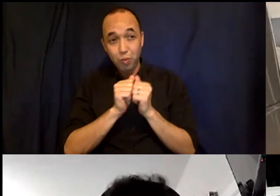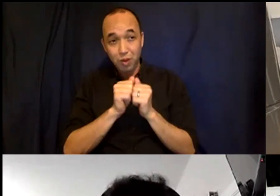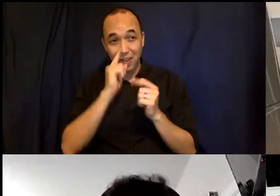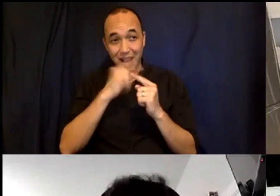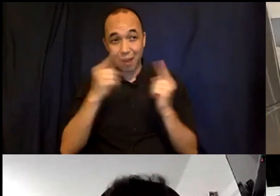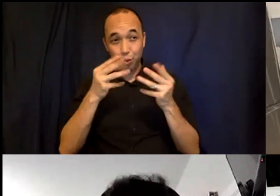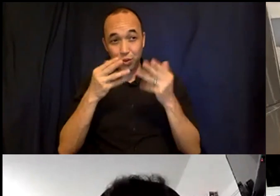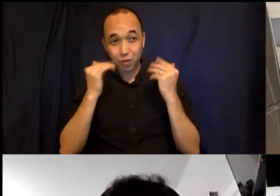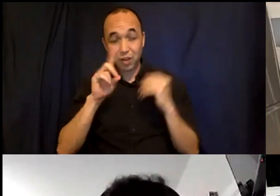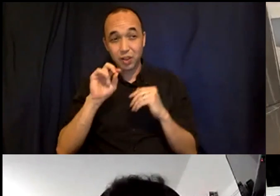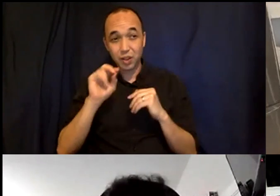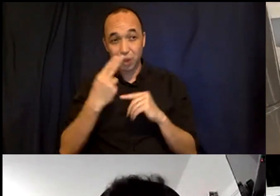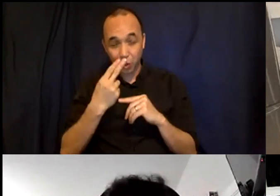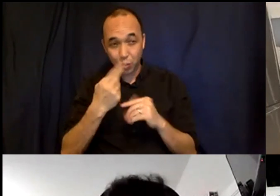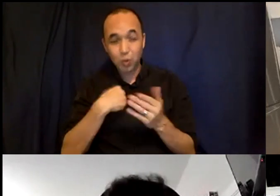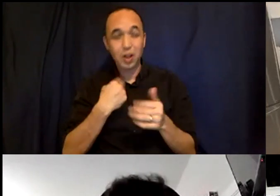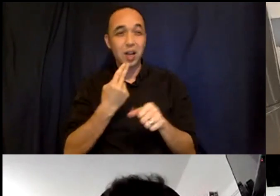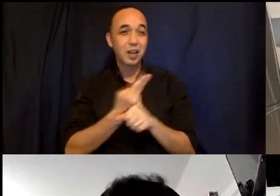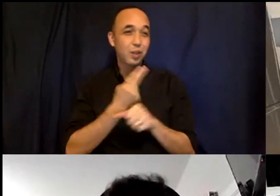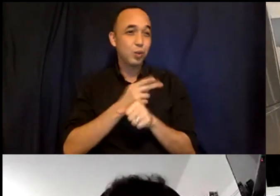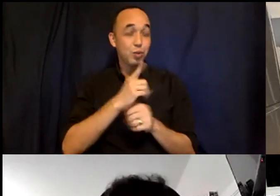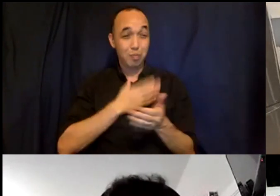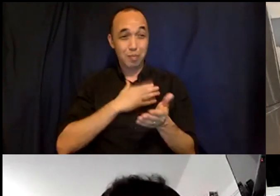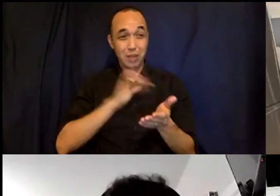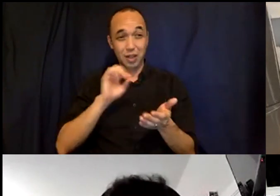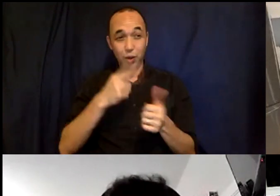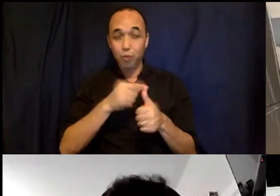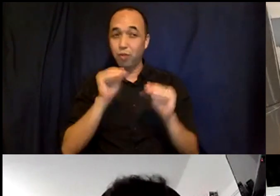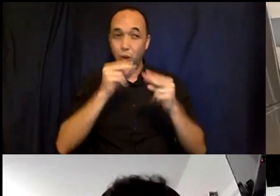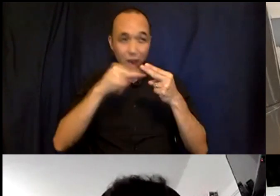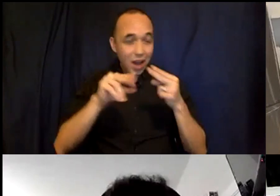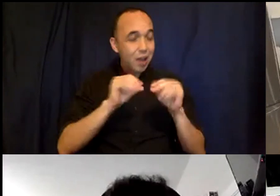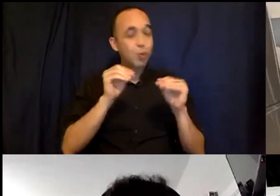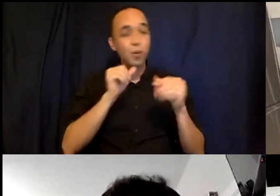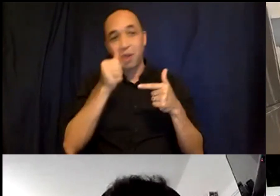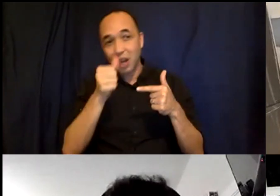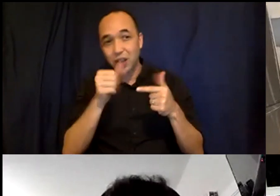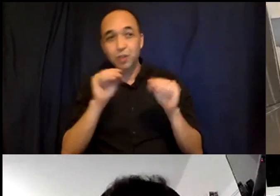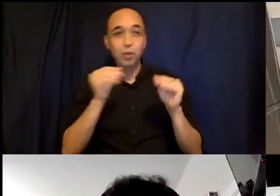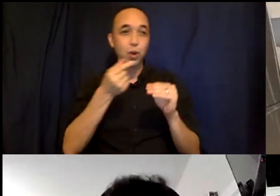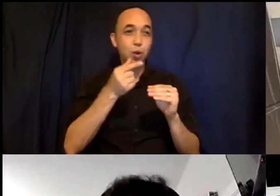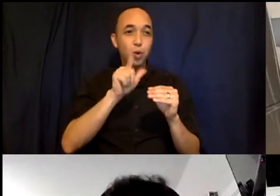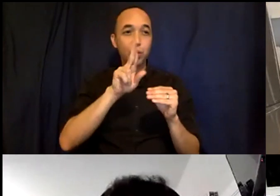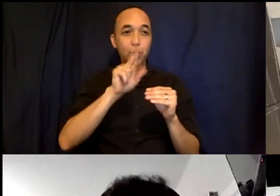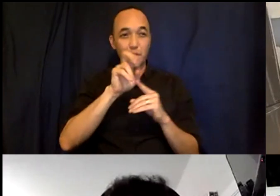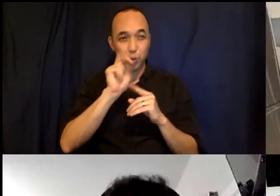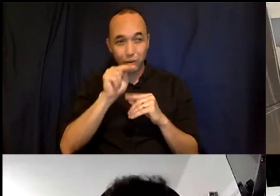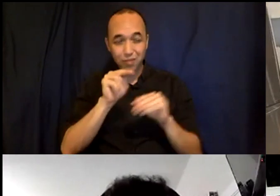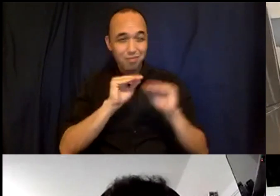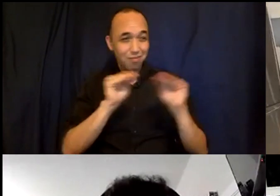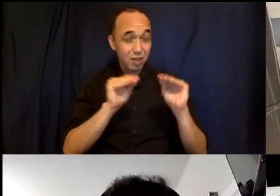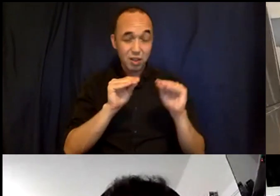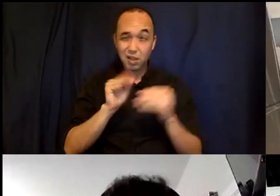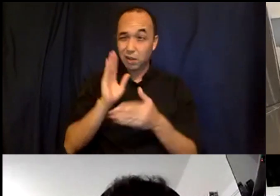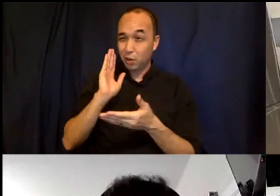nut-free, egg-free, gluten-free dough in my household. Could I do the same thing? Does it cook like a pastry dough?